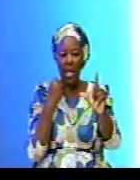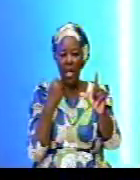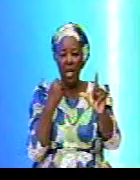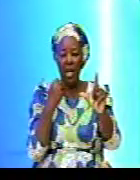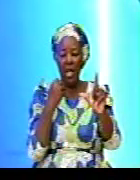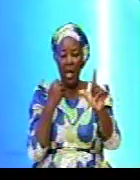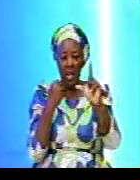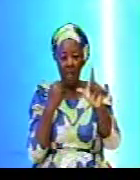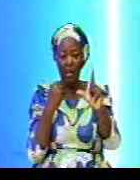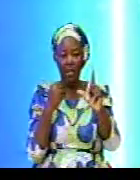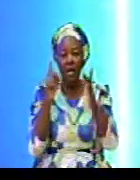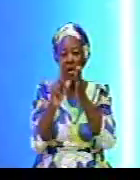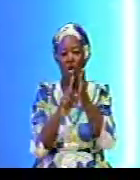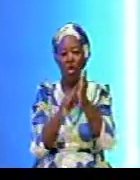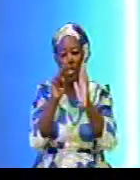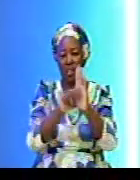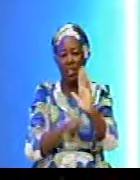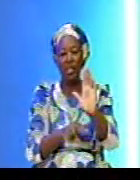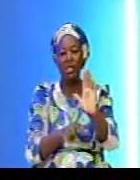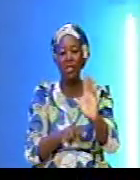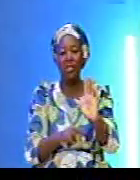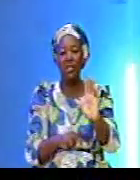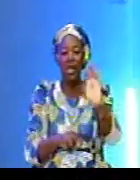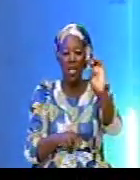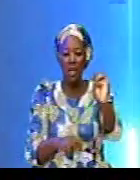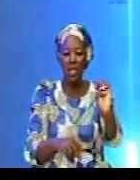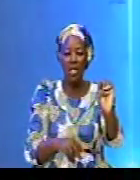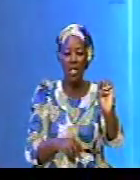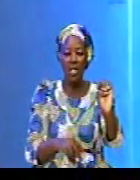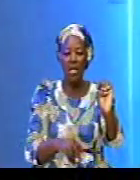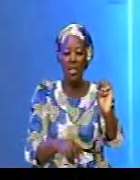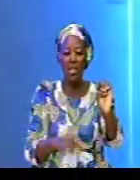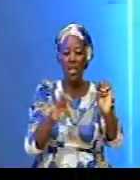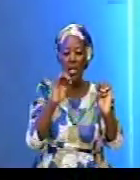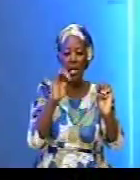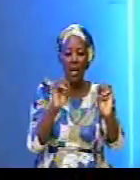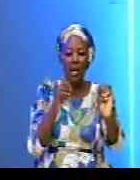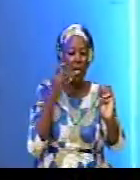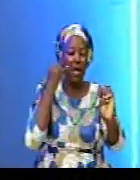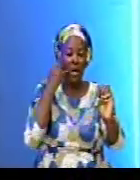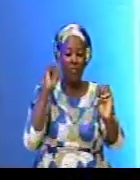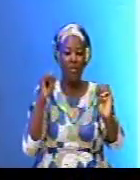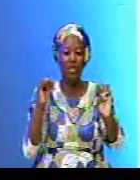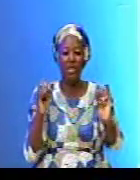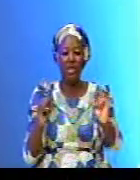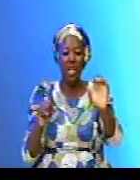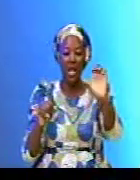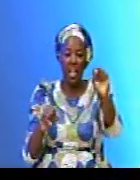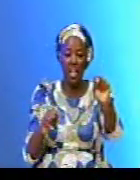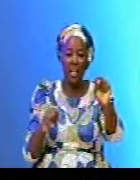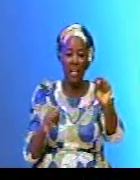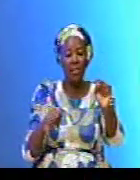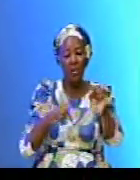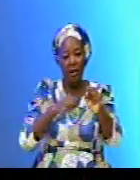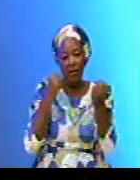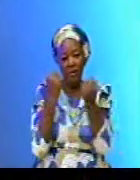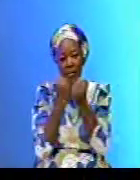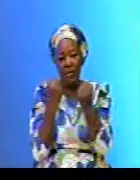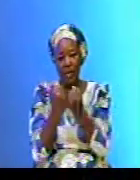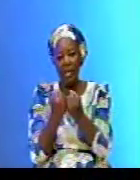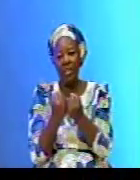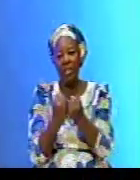fornication. L, lasciviousness and the others. E, the emulations and